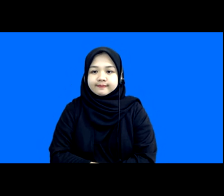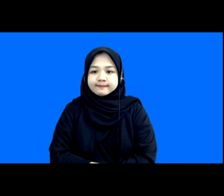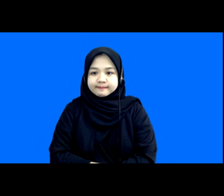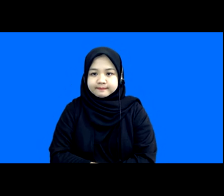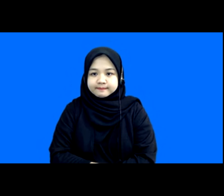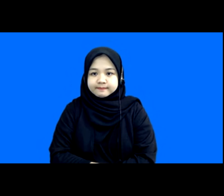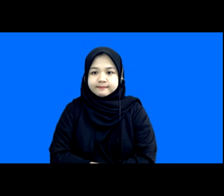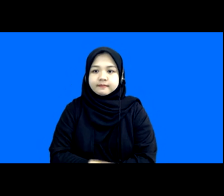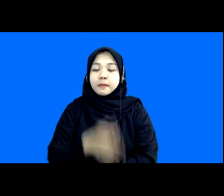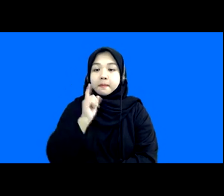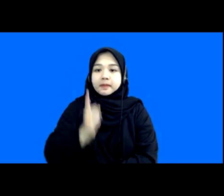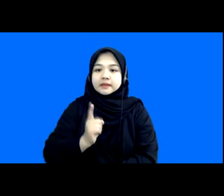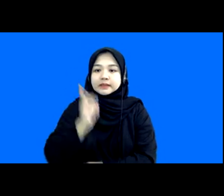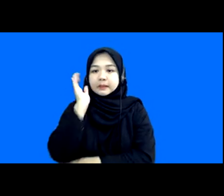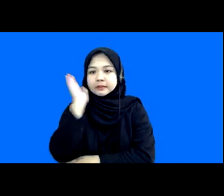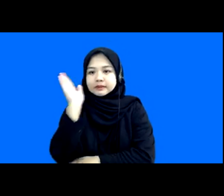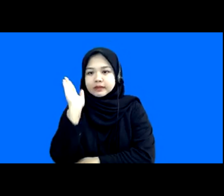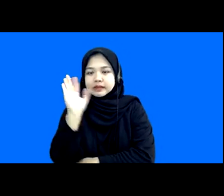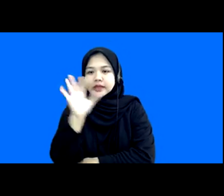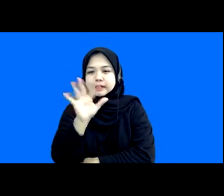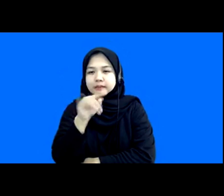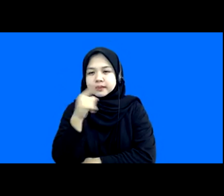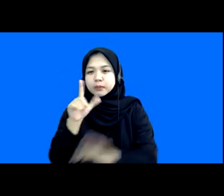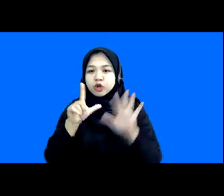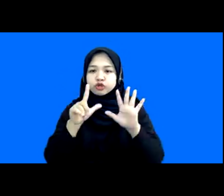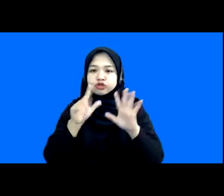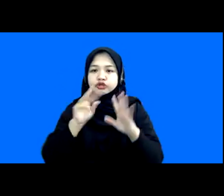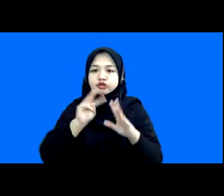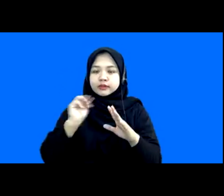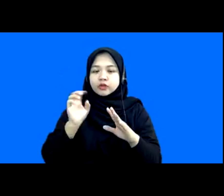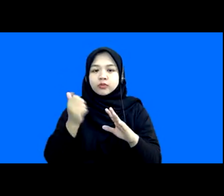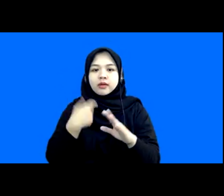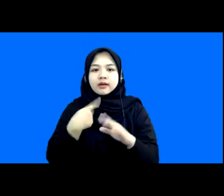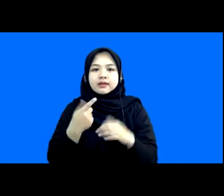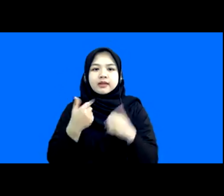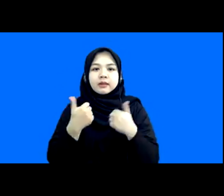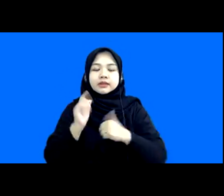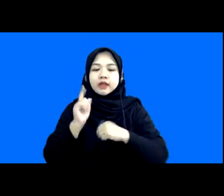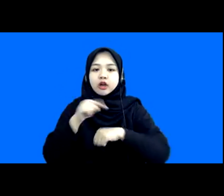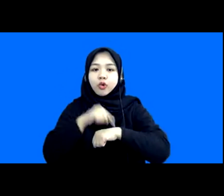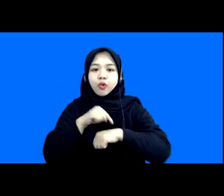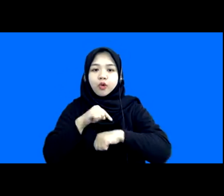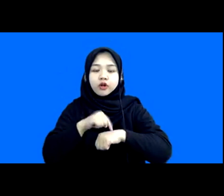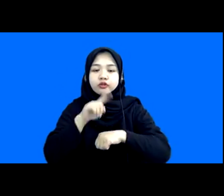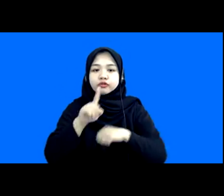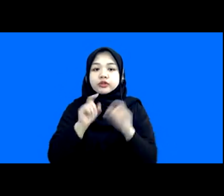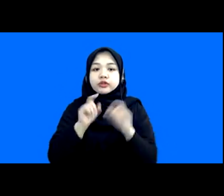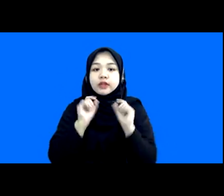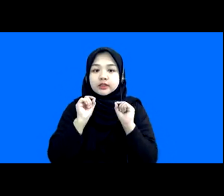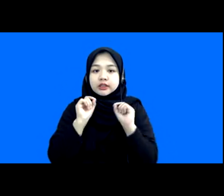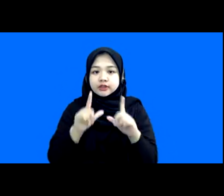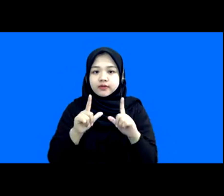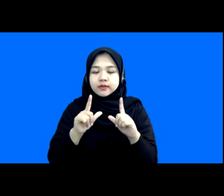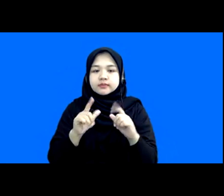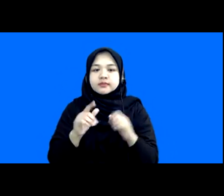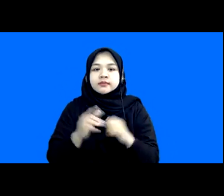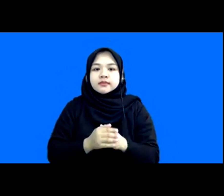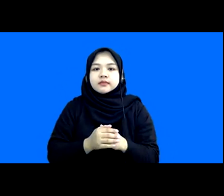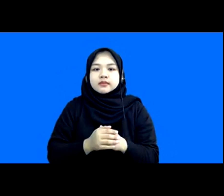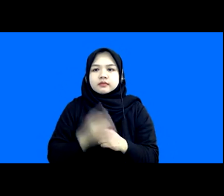for questions. We're getting a lot of great questions and from the audience, some in the chat, and I know people are eager to engage with